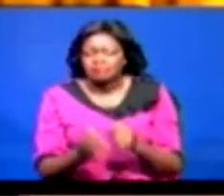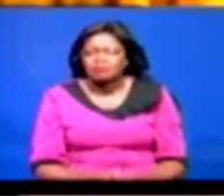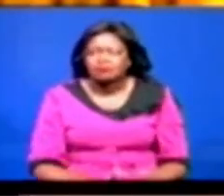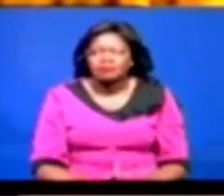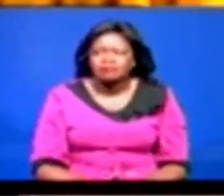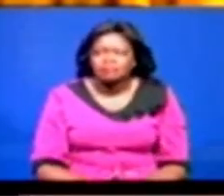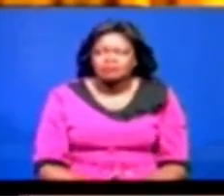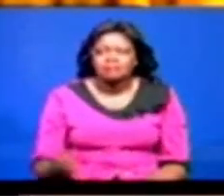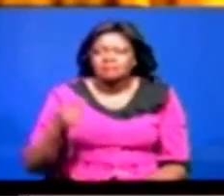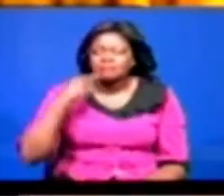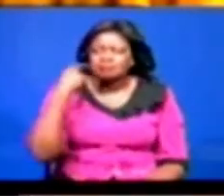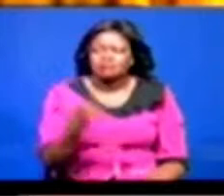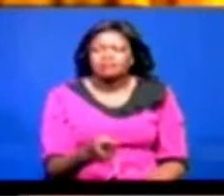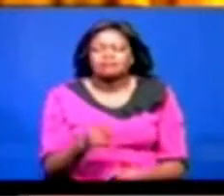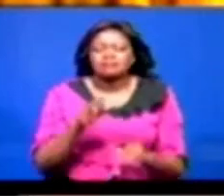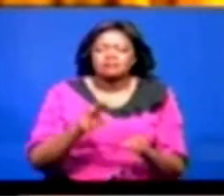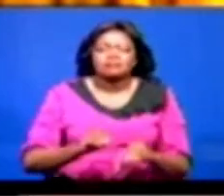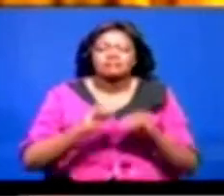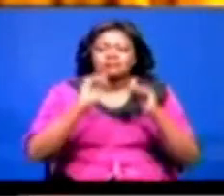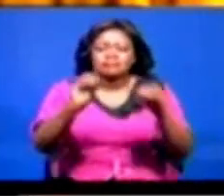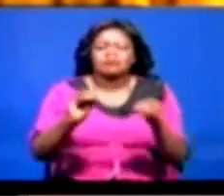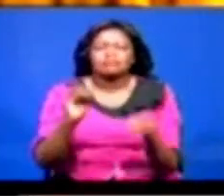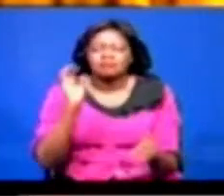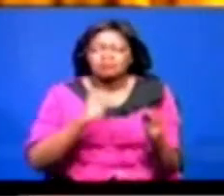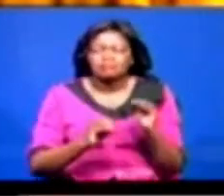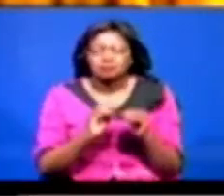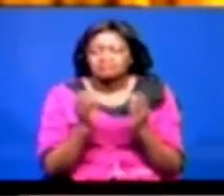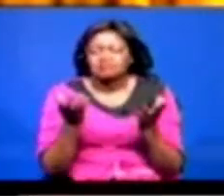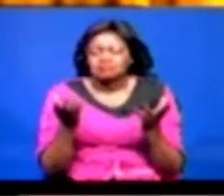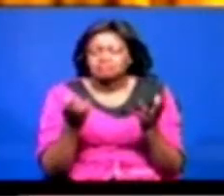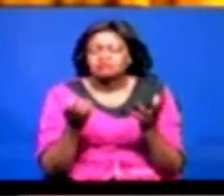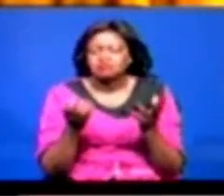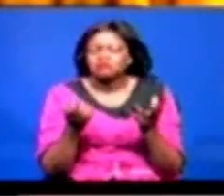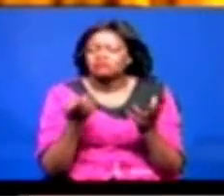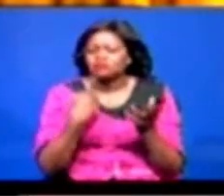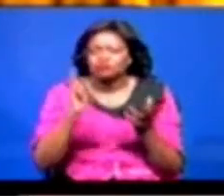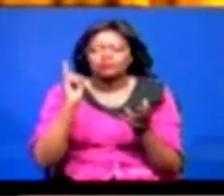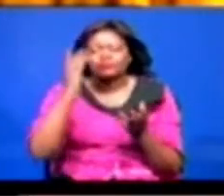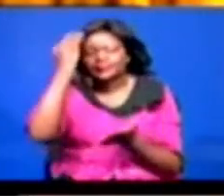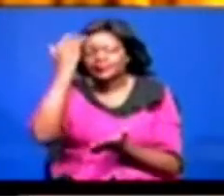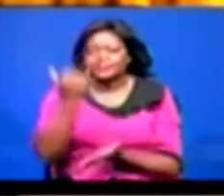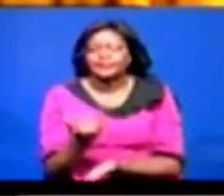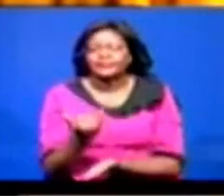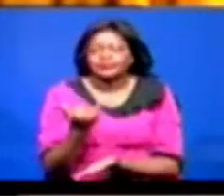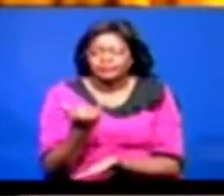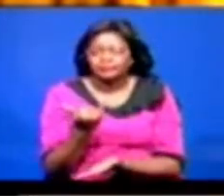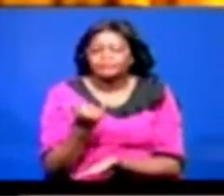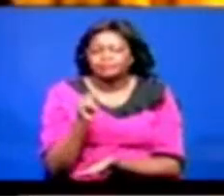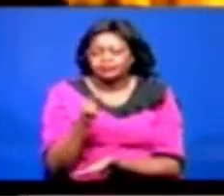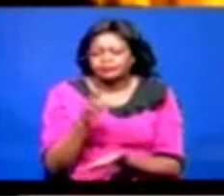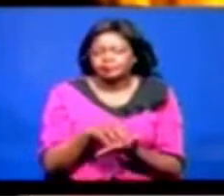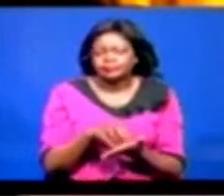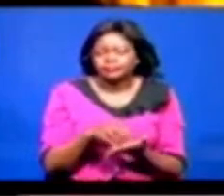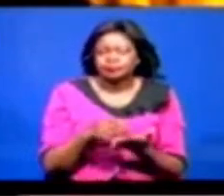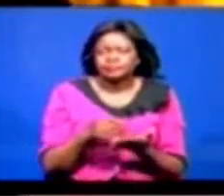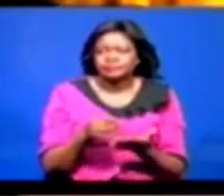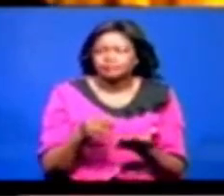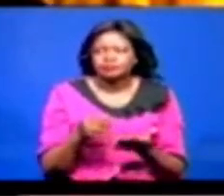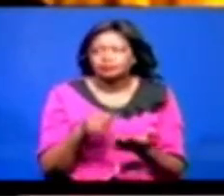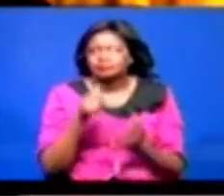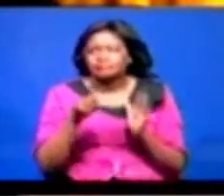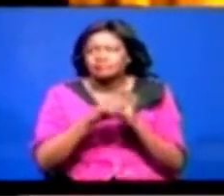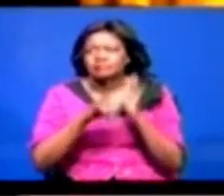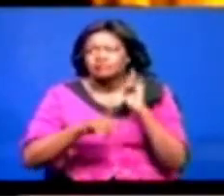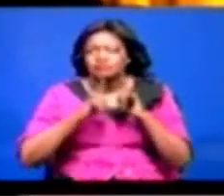so the postponement of these elections was justified in the circumstances. My learned friends dwelt at length on